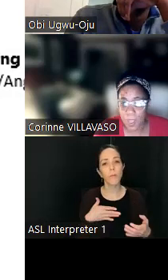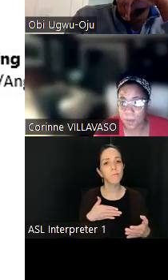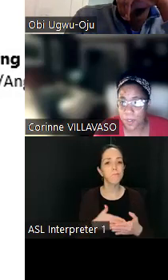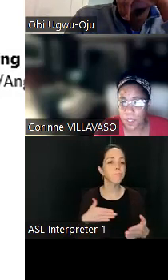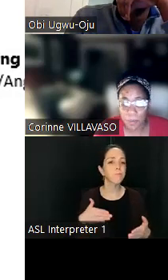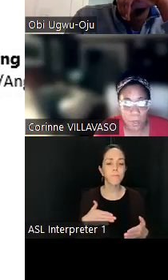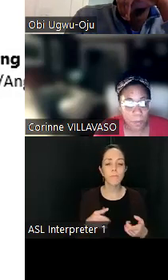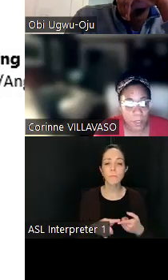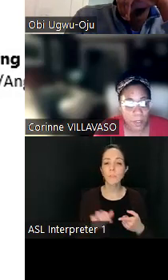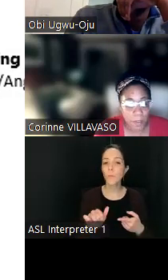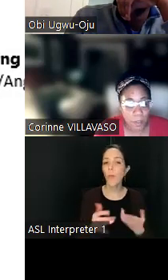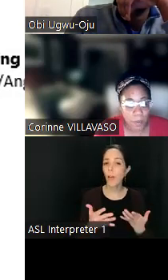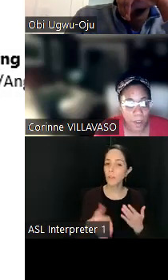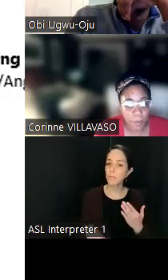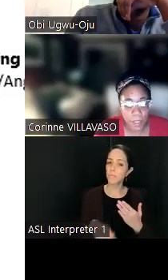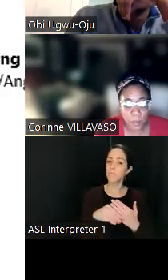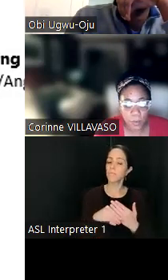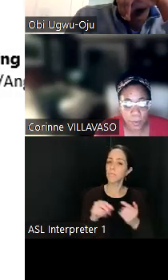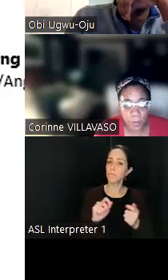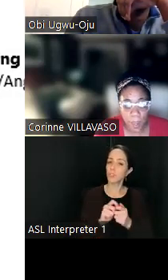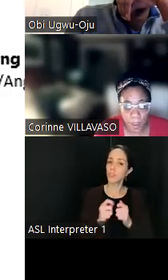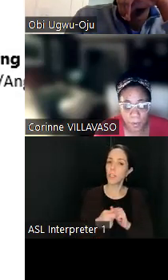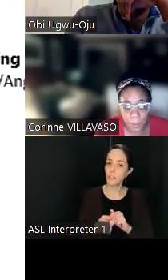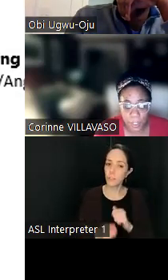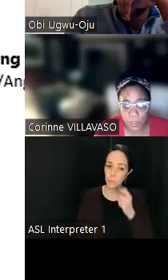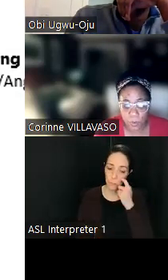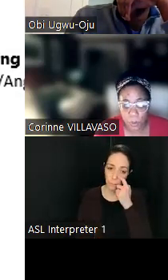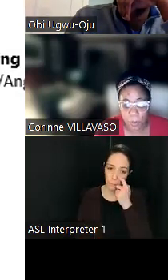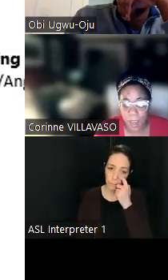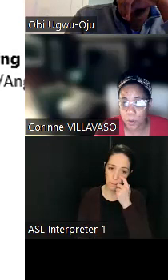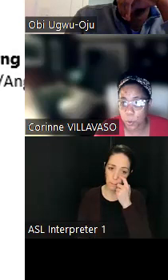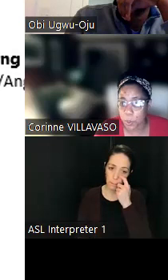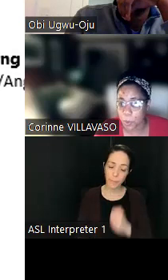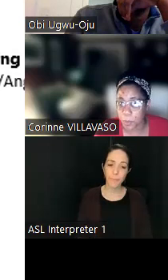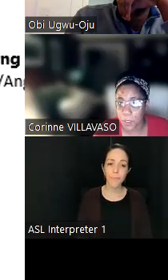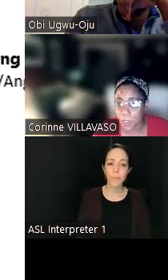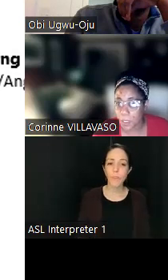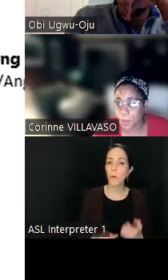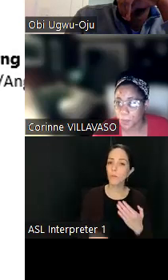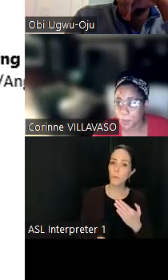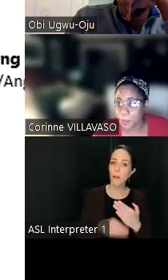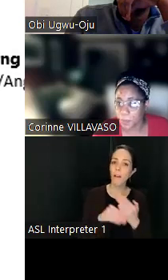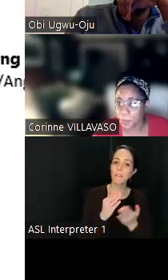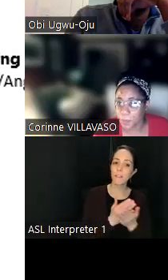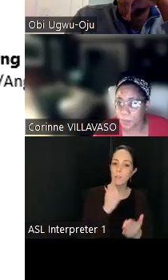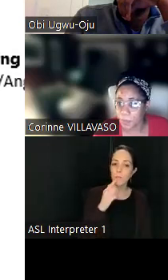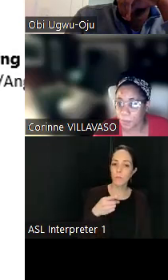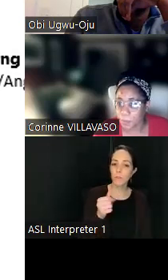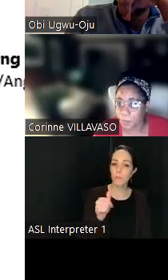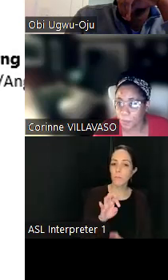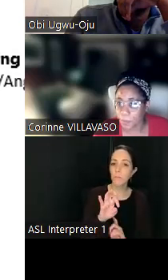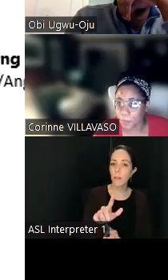to that friendly amendment to have a place to have a section for a panel quorum?